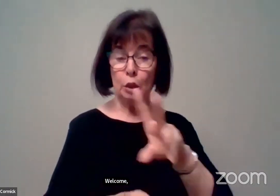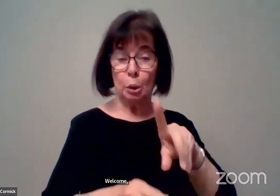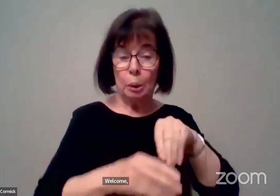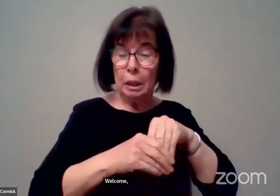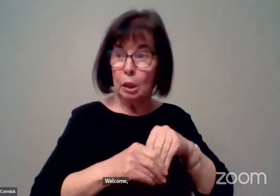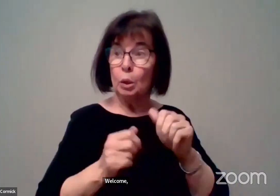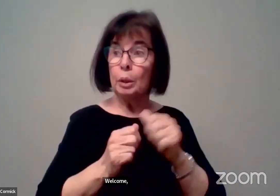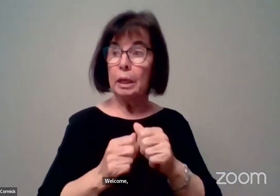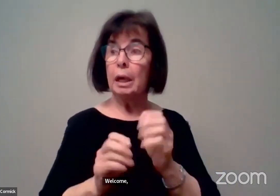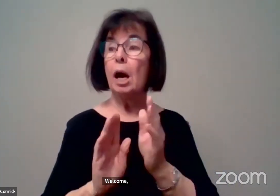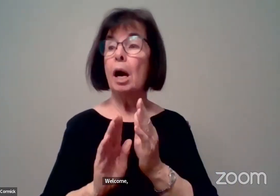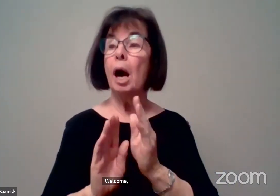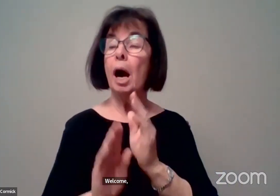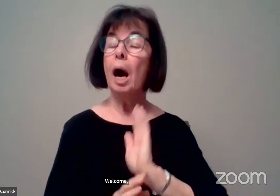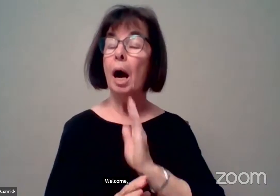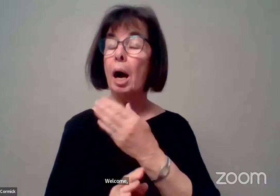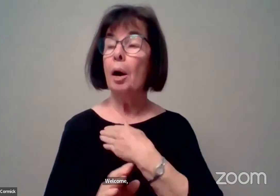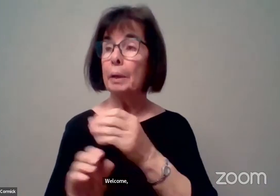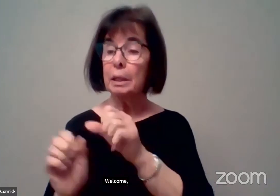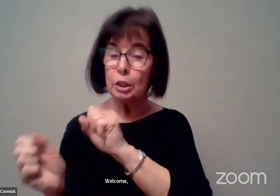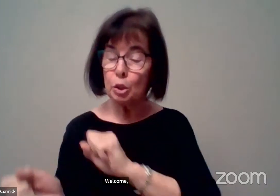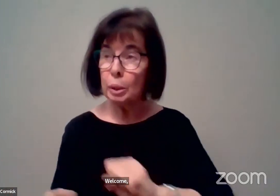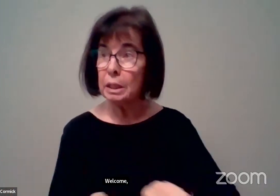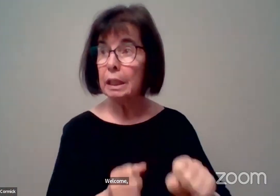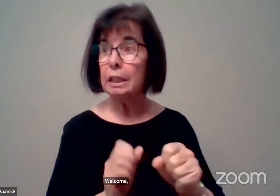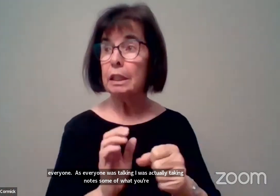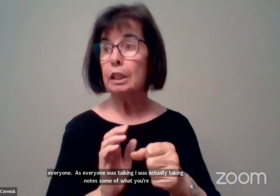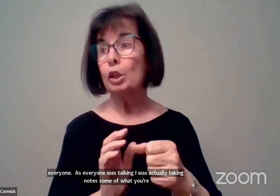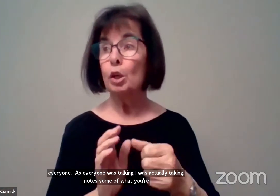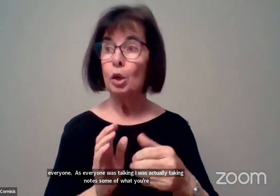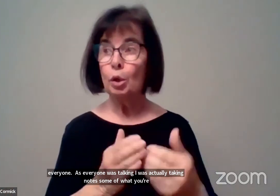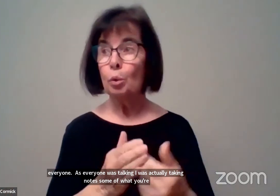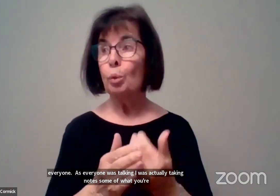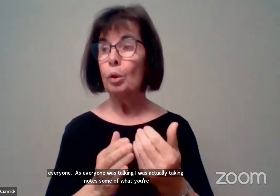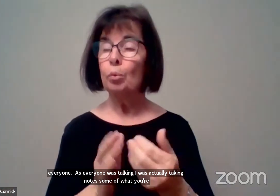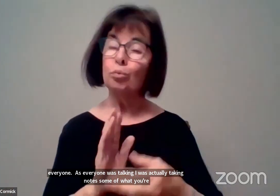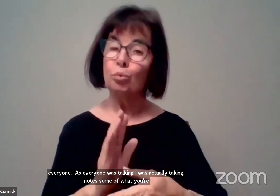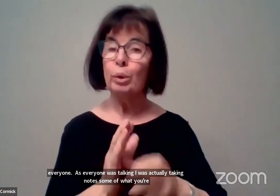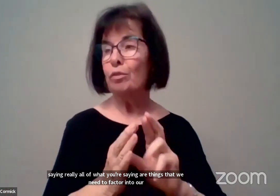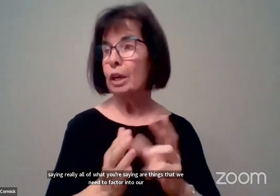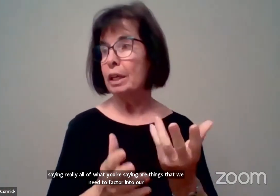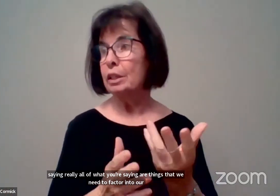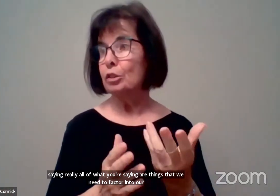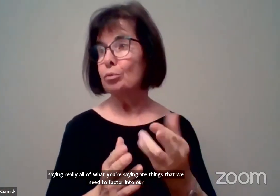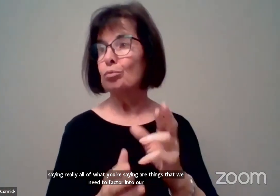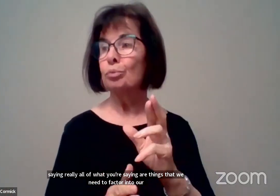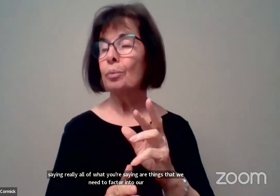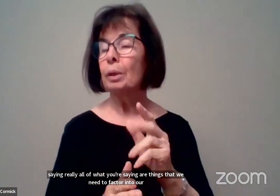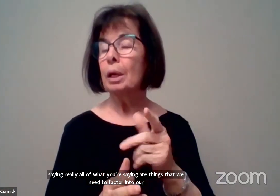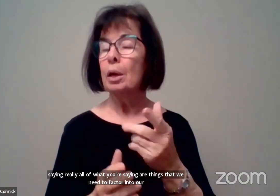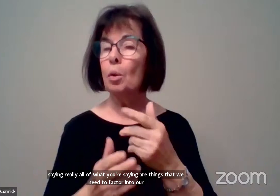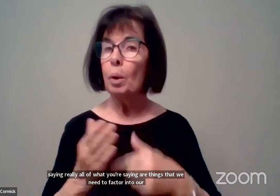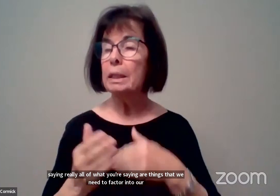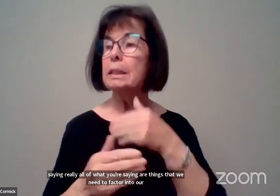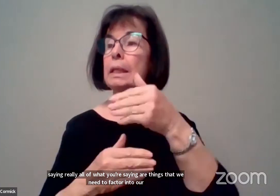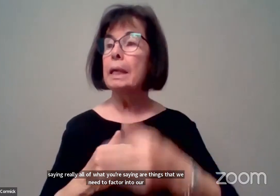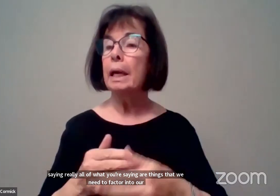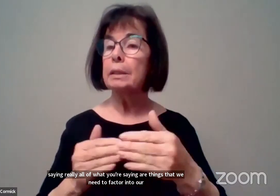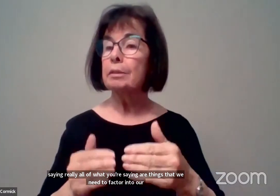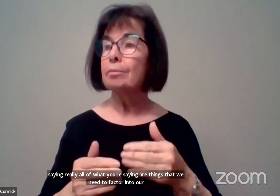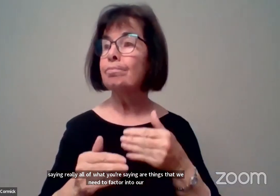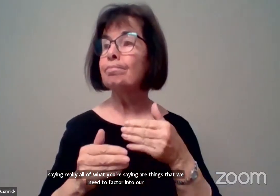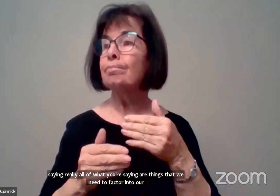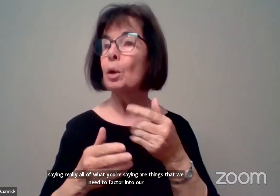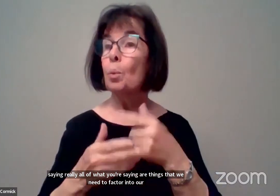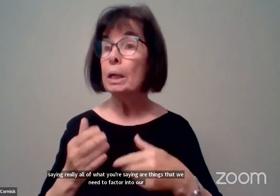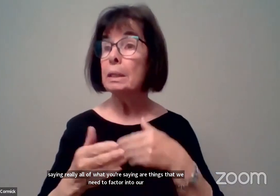strategic refresh as we think about what's the next phase of this work with COVID. And so Donata and I